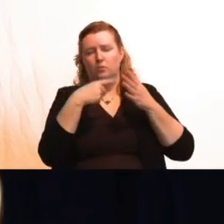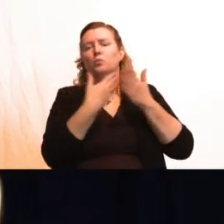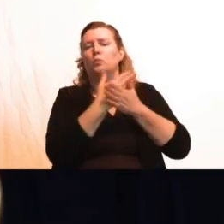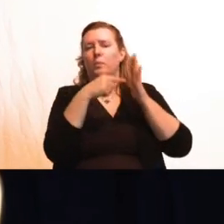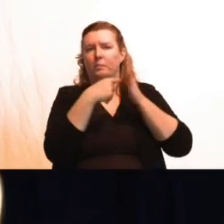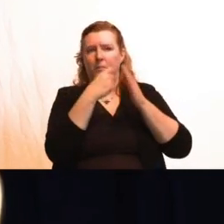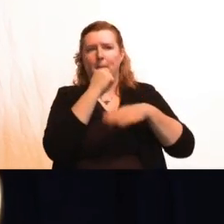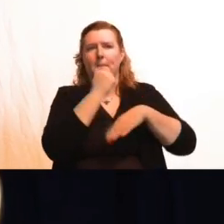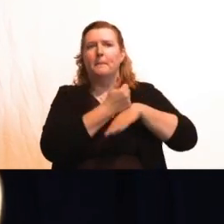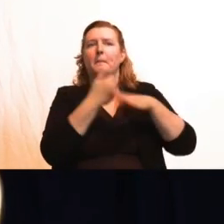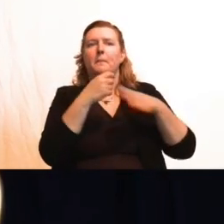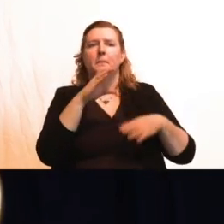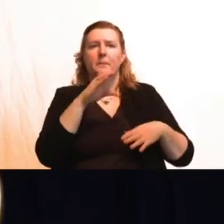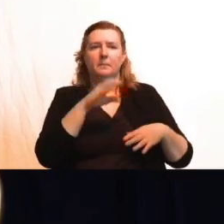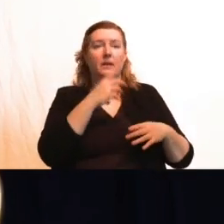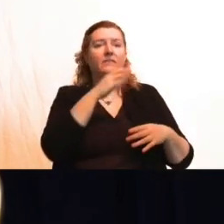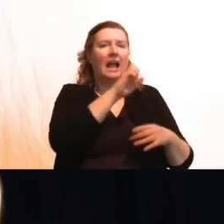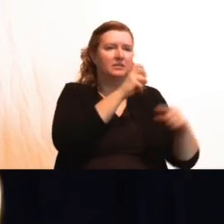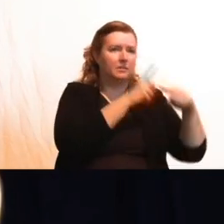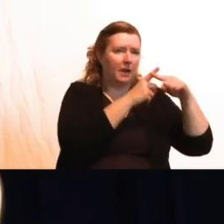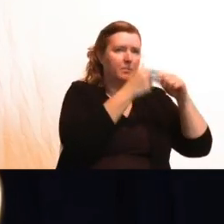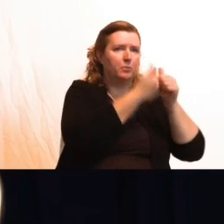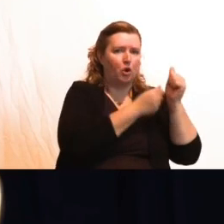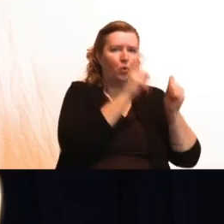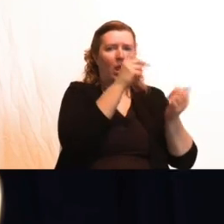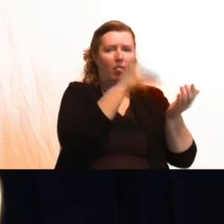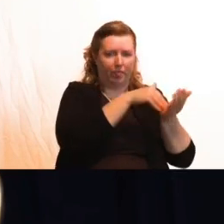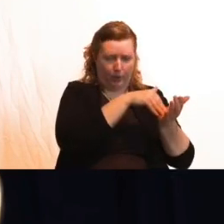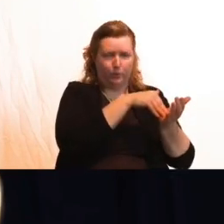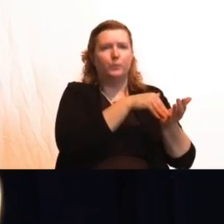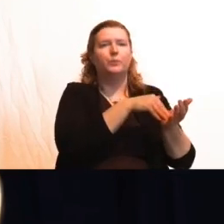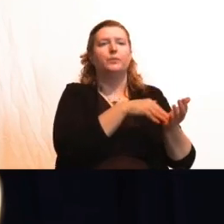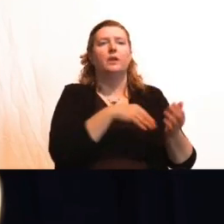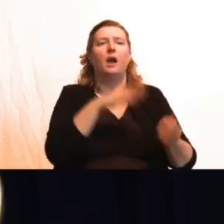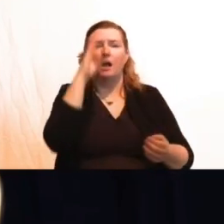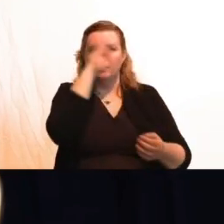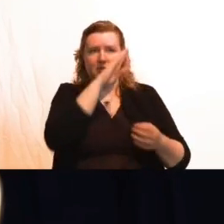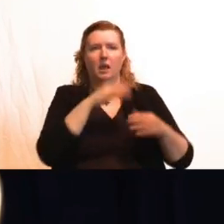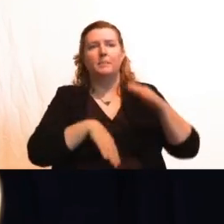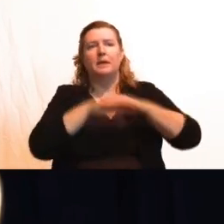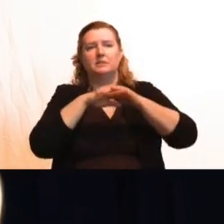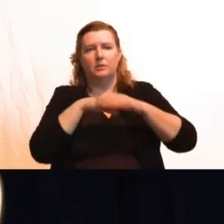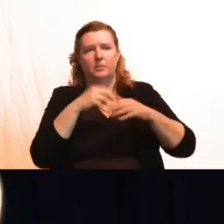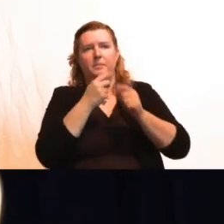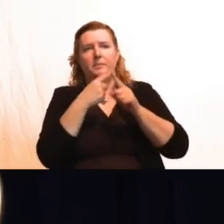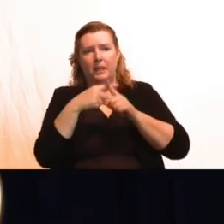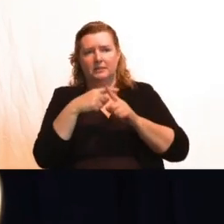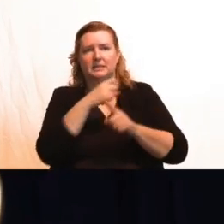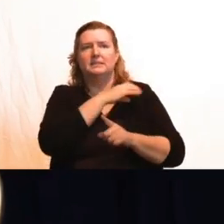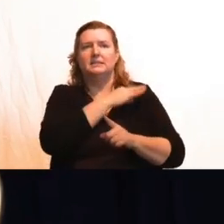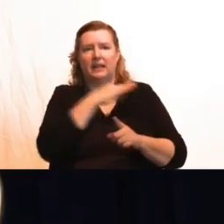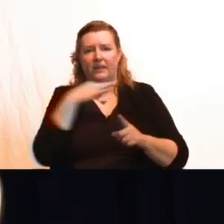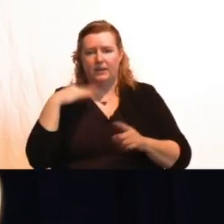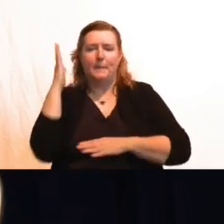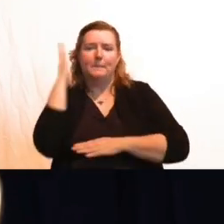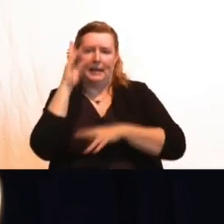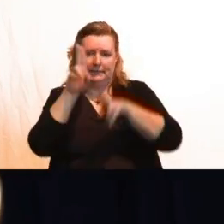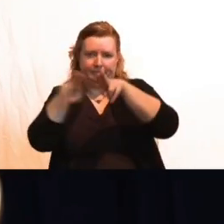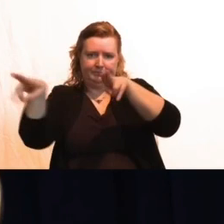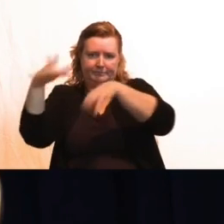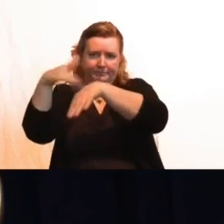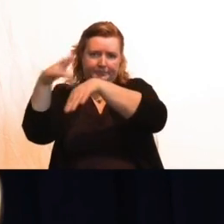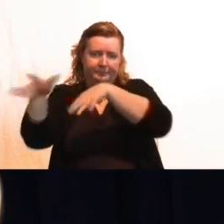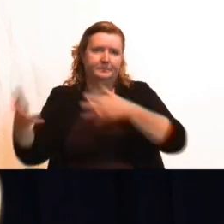in our hospitals. What we're learning is, particularly many people that are vaccinated and boosted, they